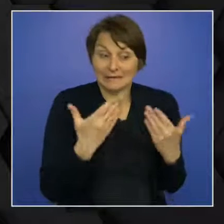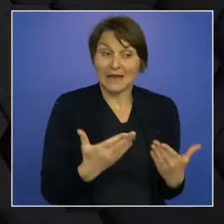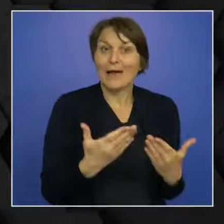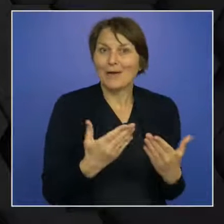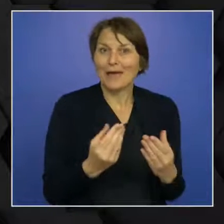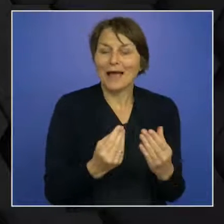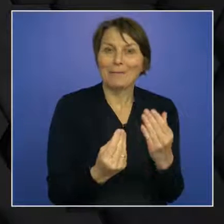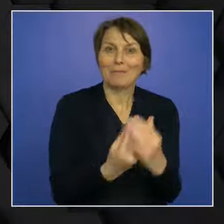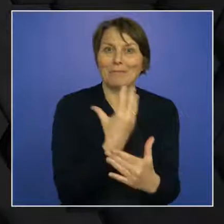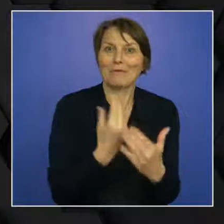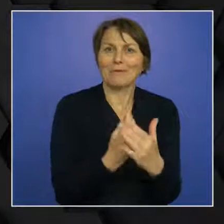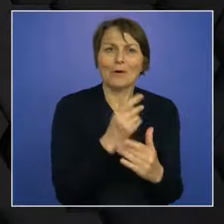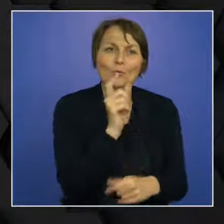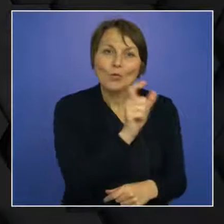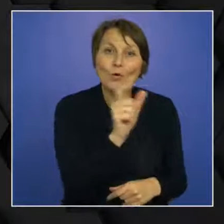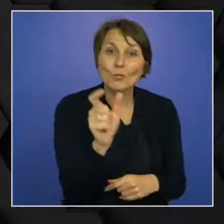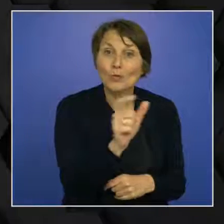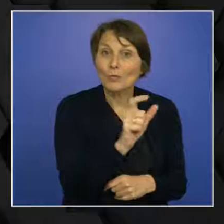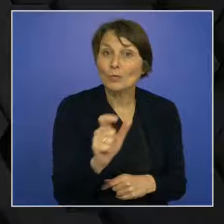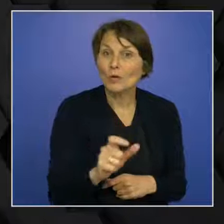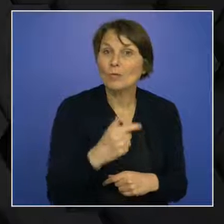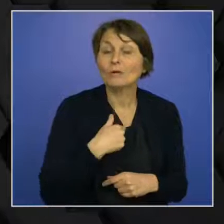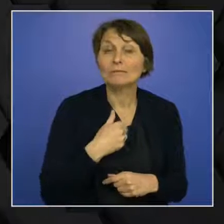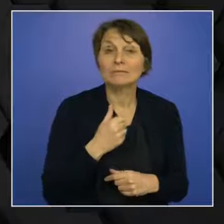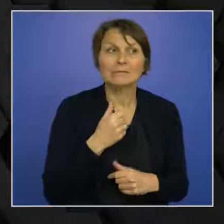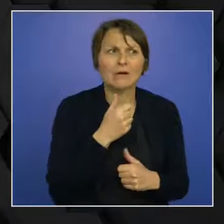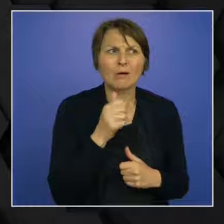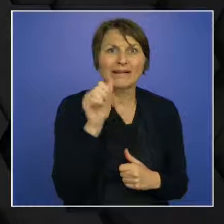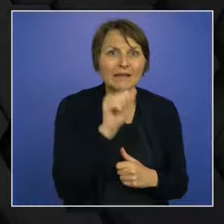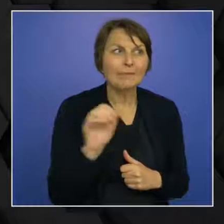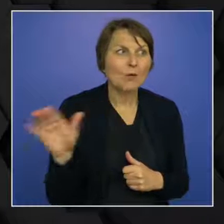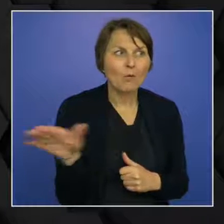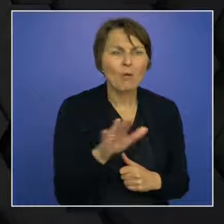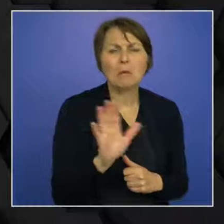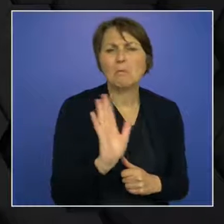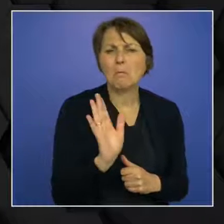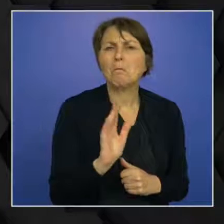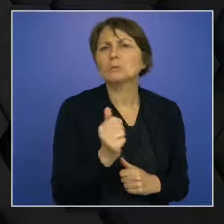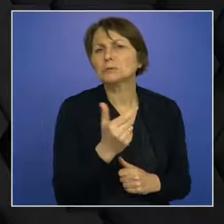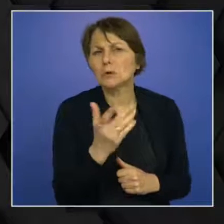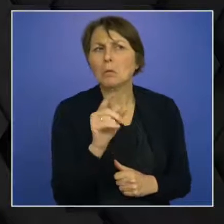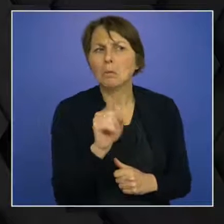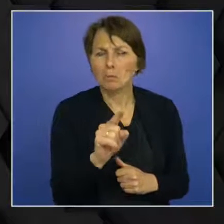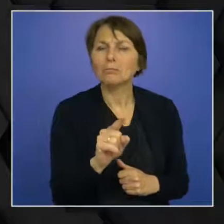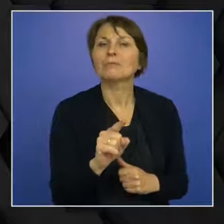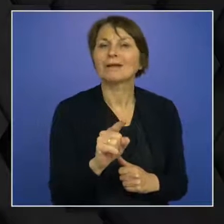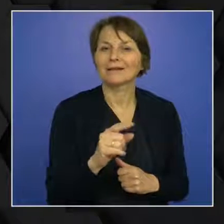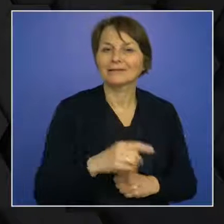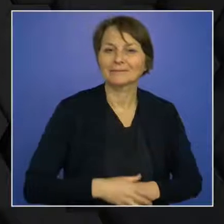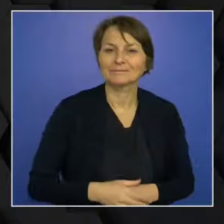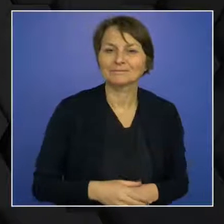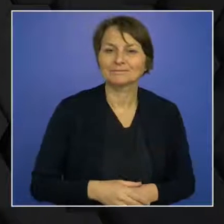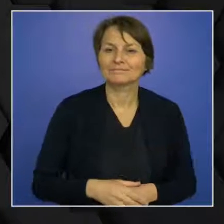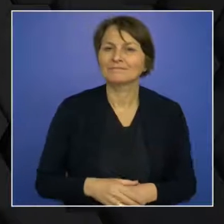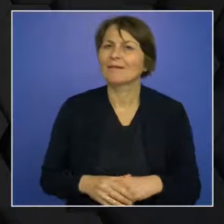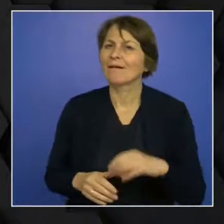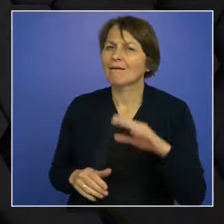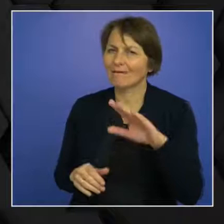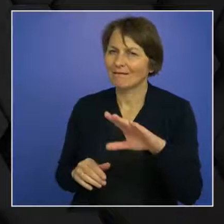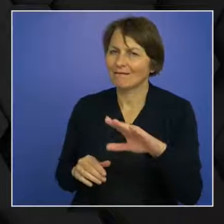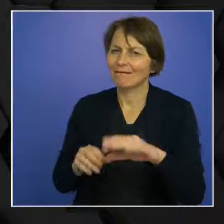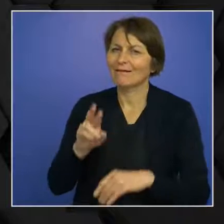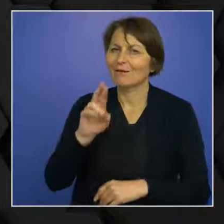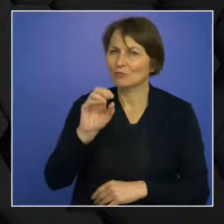want to do this. But yeah, not every email client does that. So that is something you really... I don't know if you know the history behind how